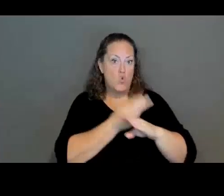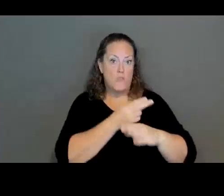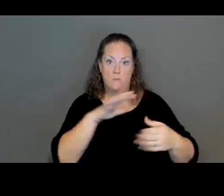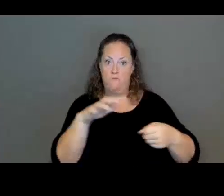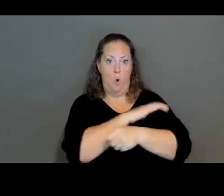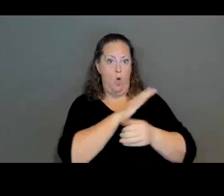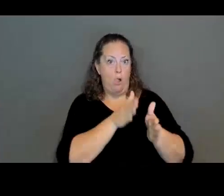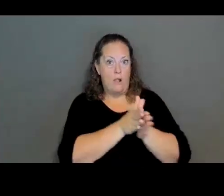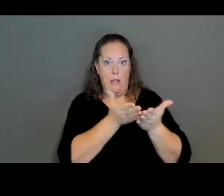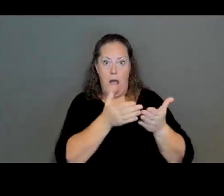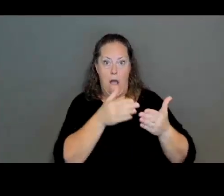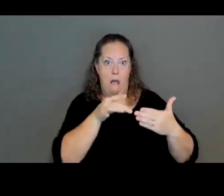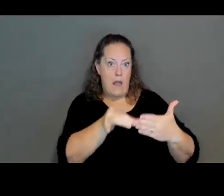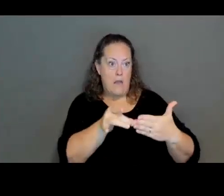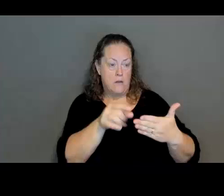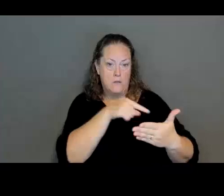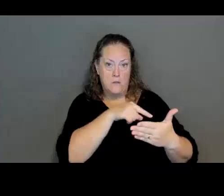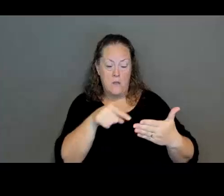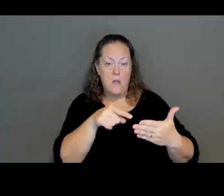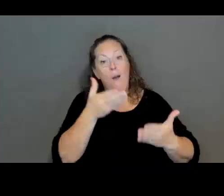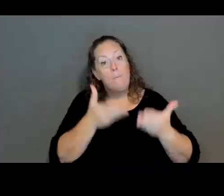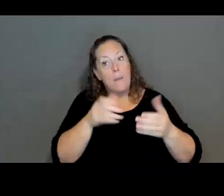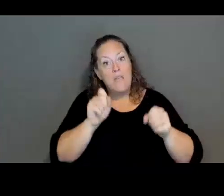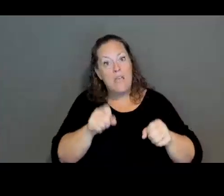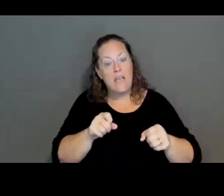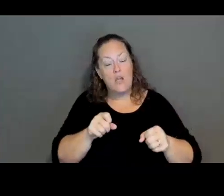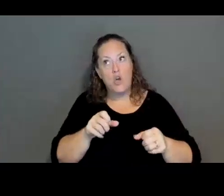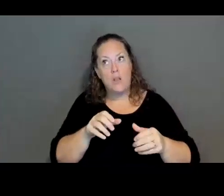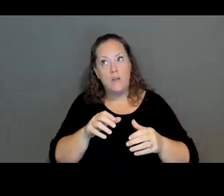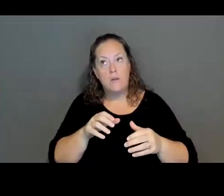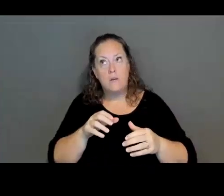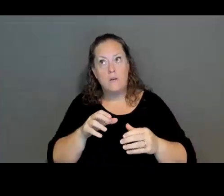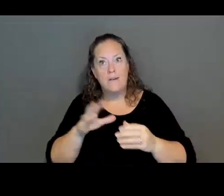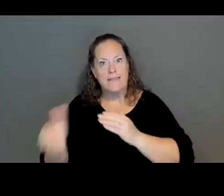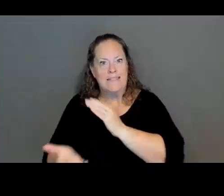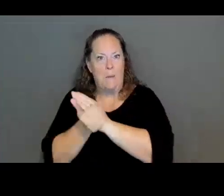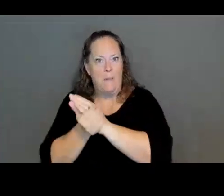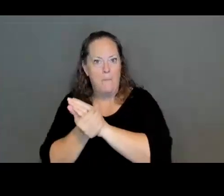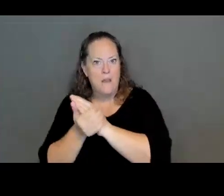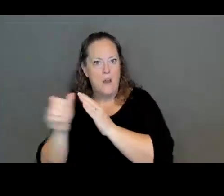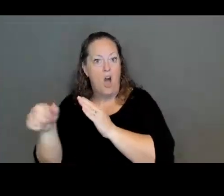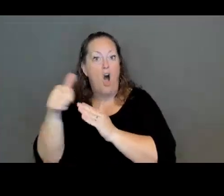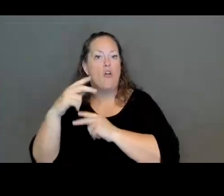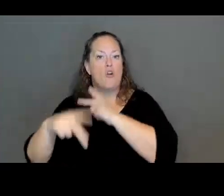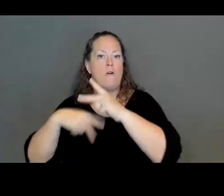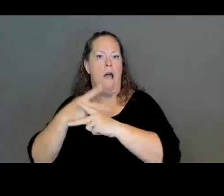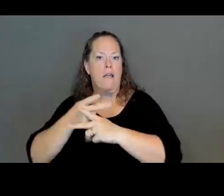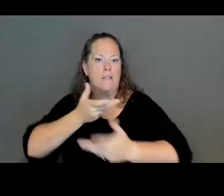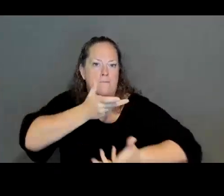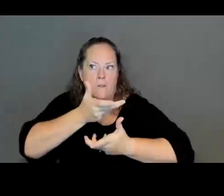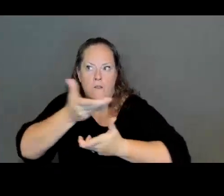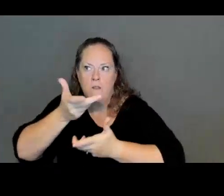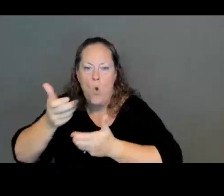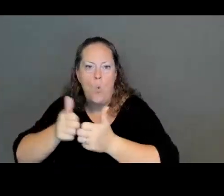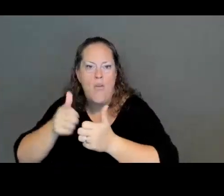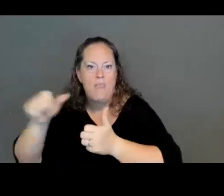can serve as an aid to other sorts of engagements that you might be having in other